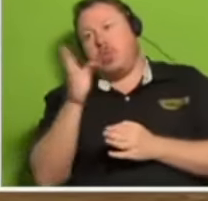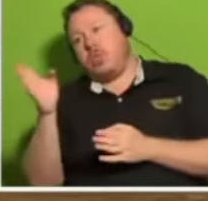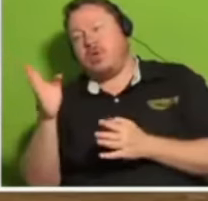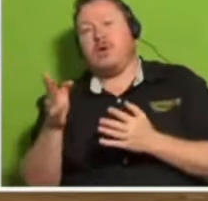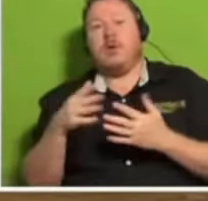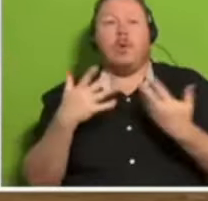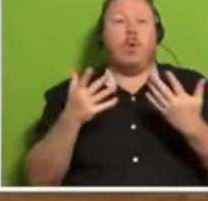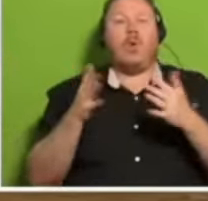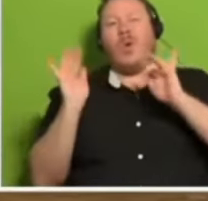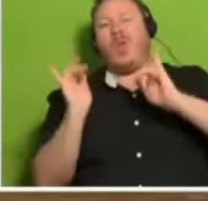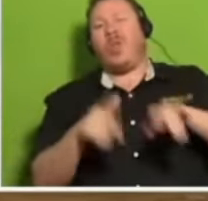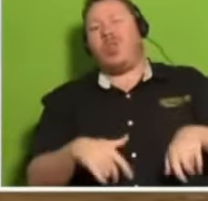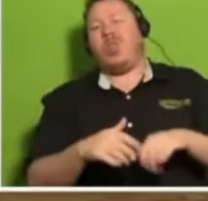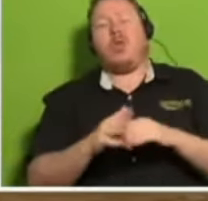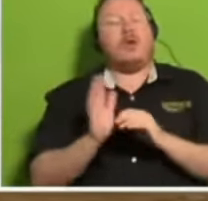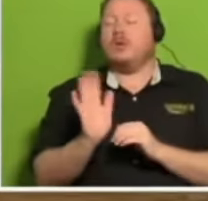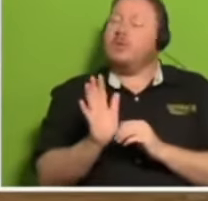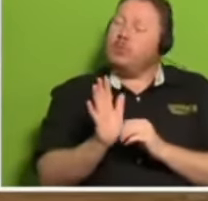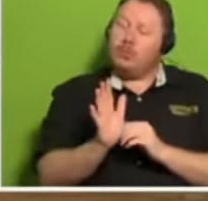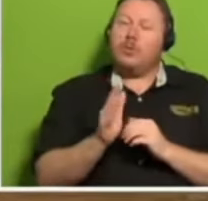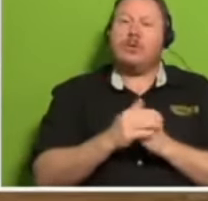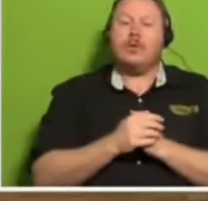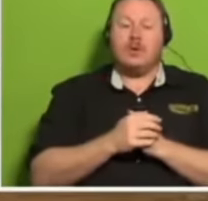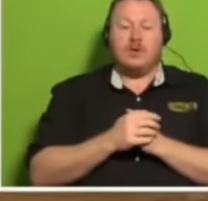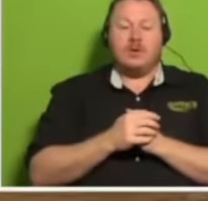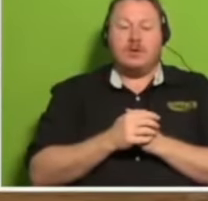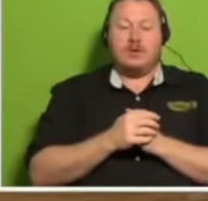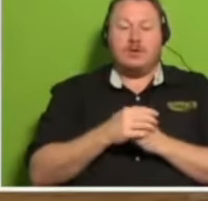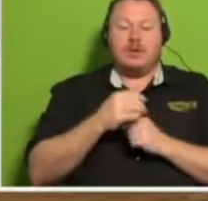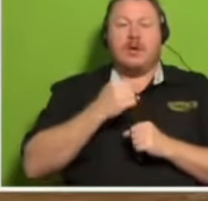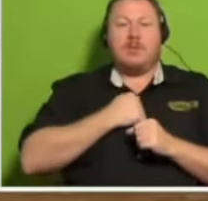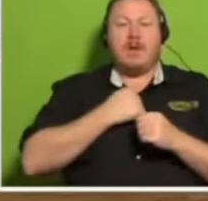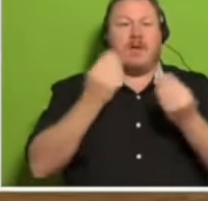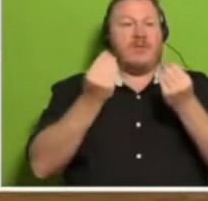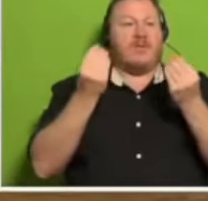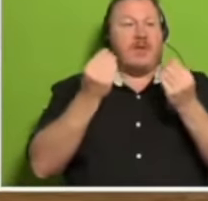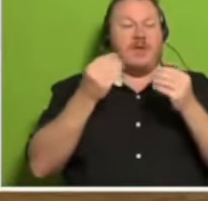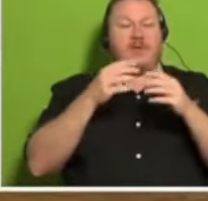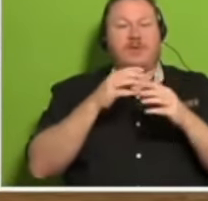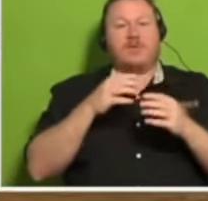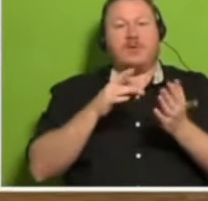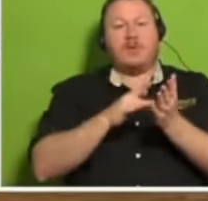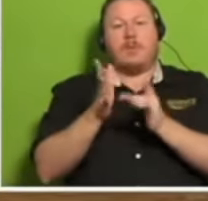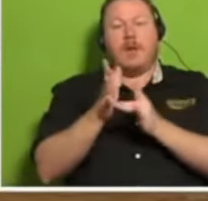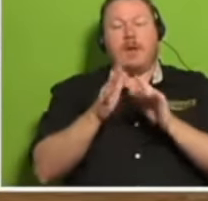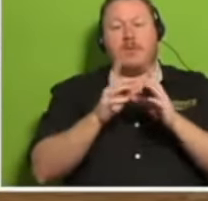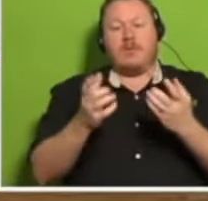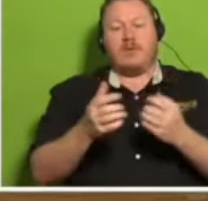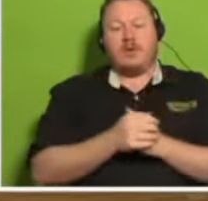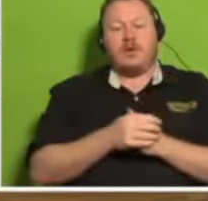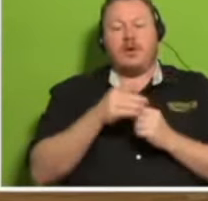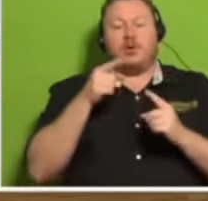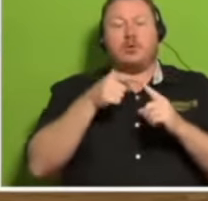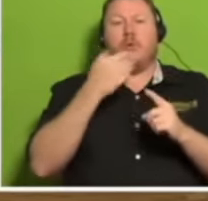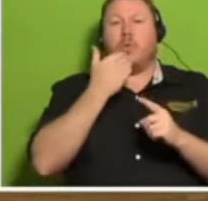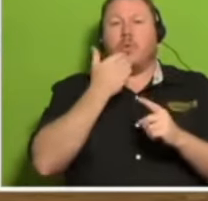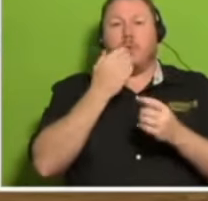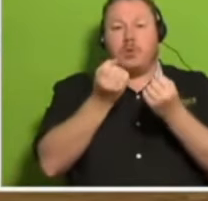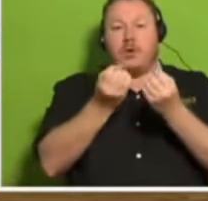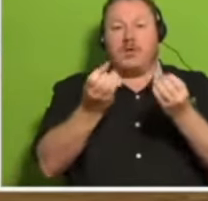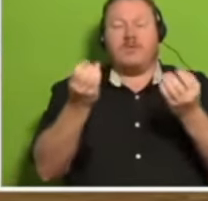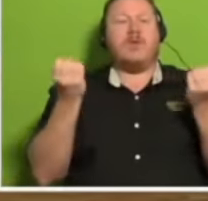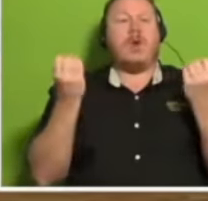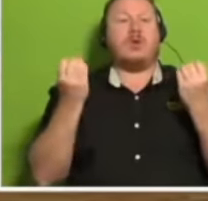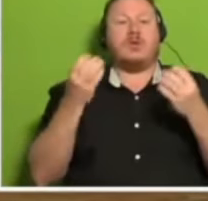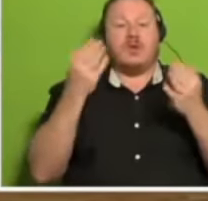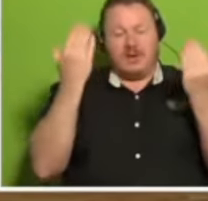we oscillate. And to quote from my favorite scripture, to whom much is given, much is expected.